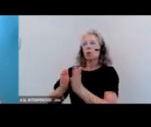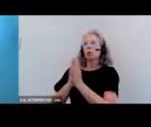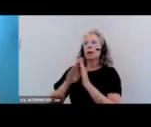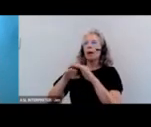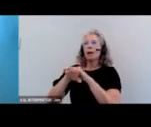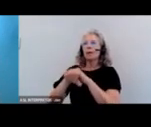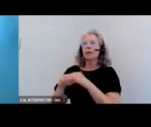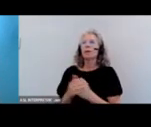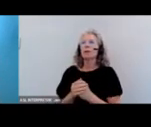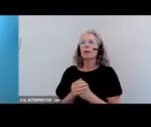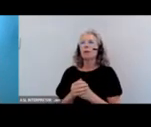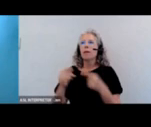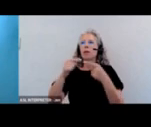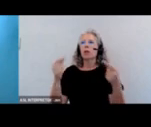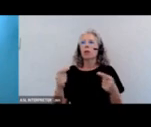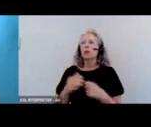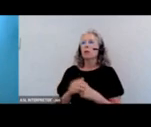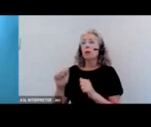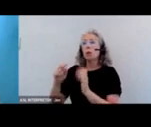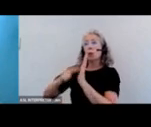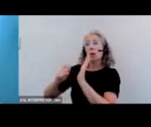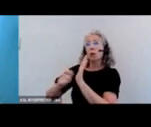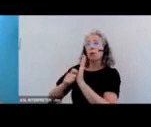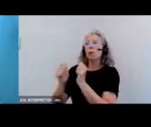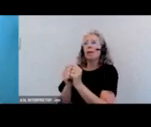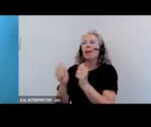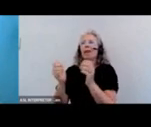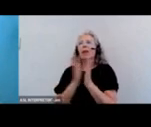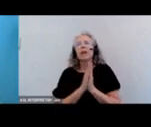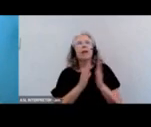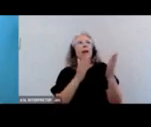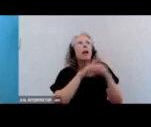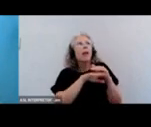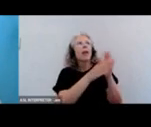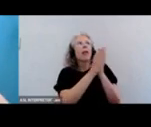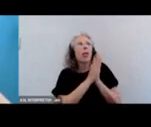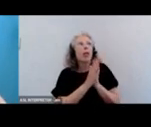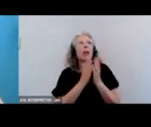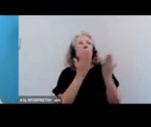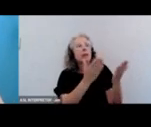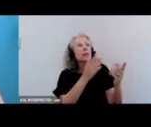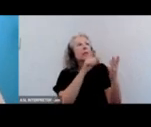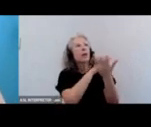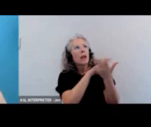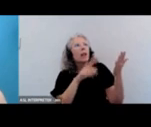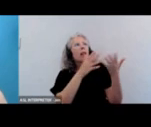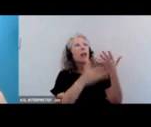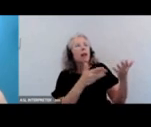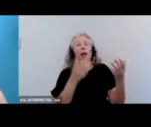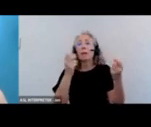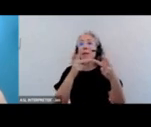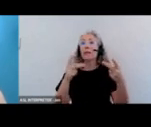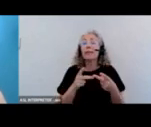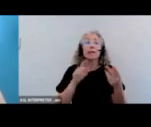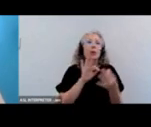access versus what we move to, can read notes without having to request access and suggest corrections. And ideally in many places,